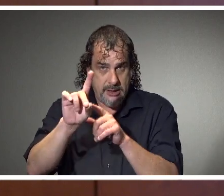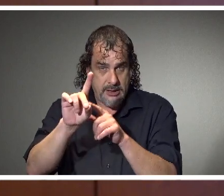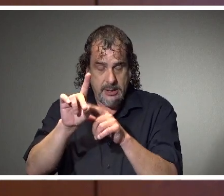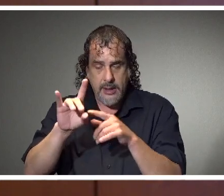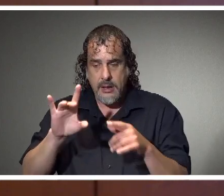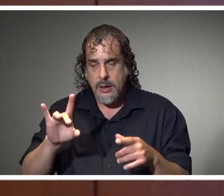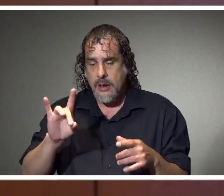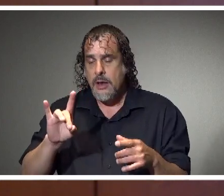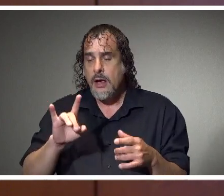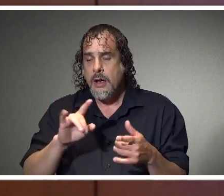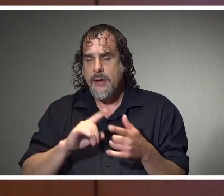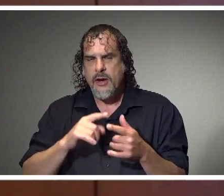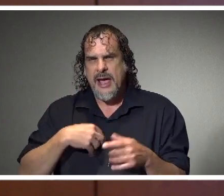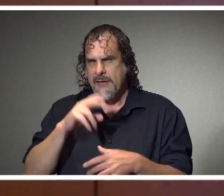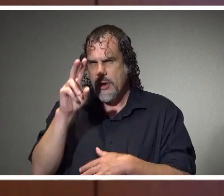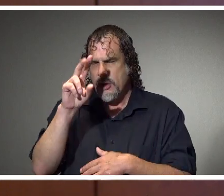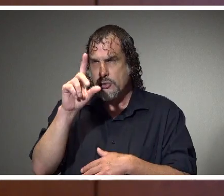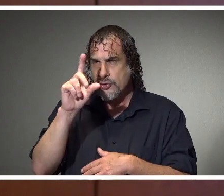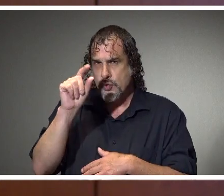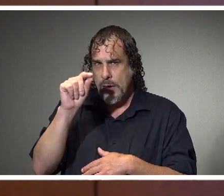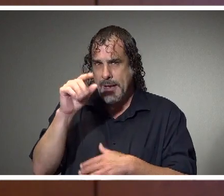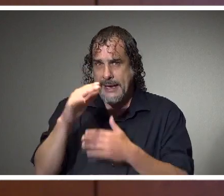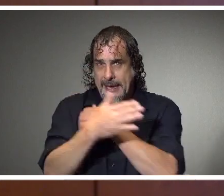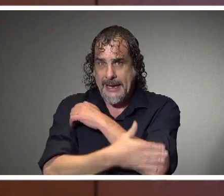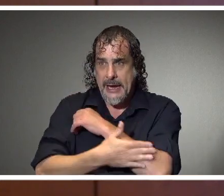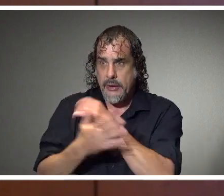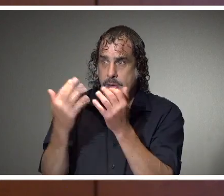about 20 counties that are still up for